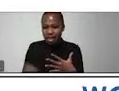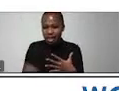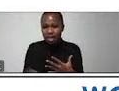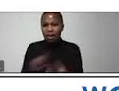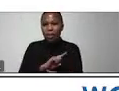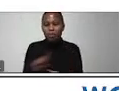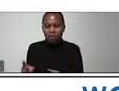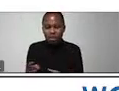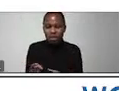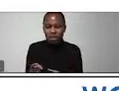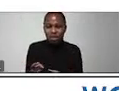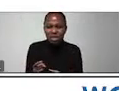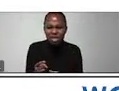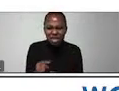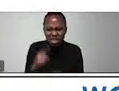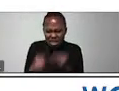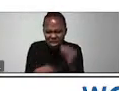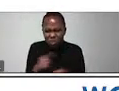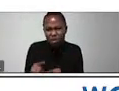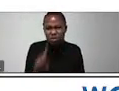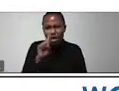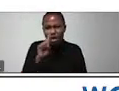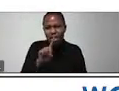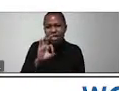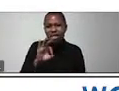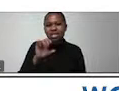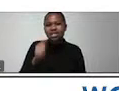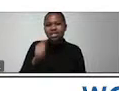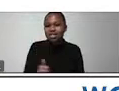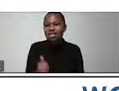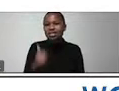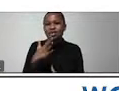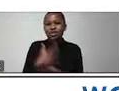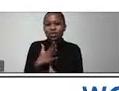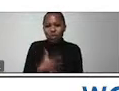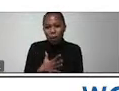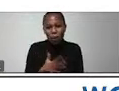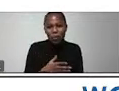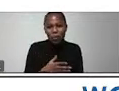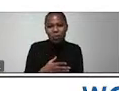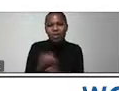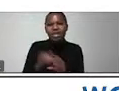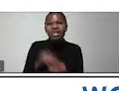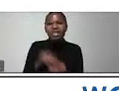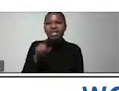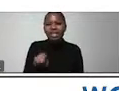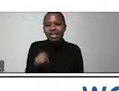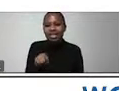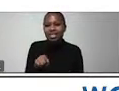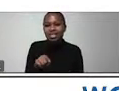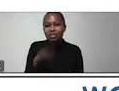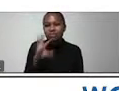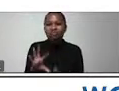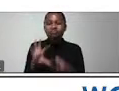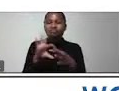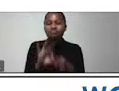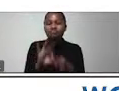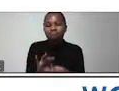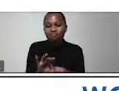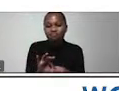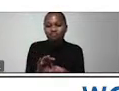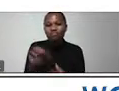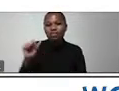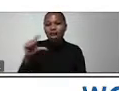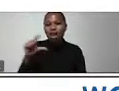about 136,000 jobs actually on these assessed, you know, commodities are linked, you know, to